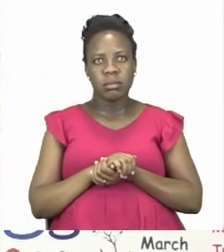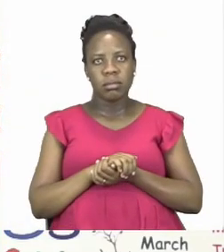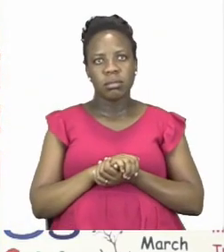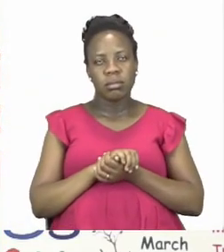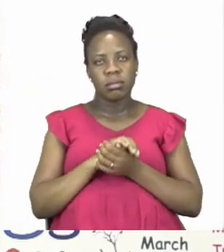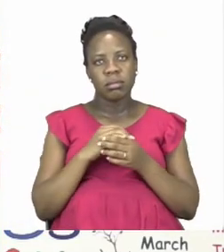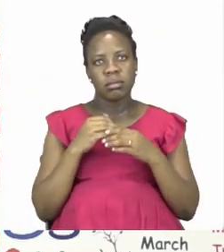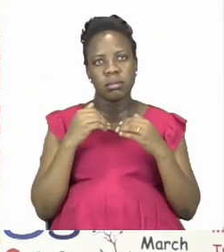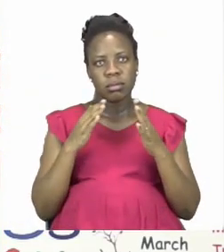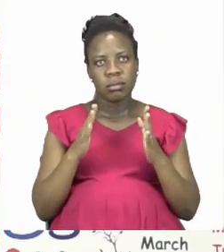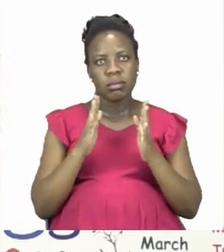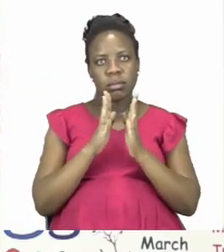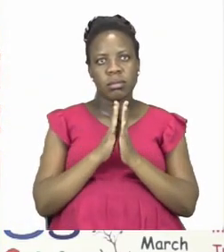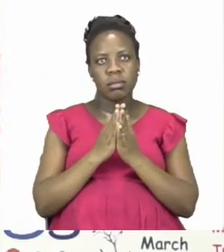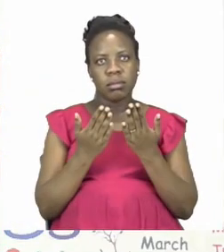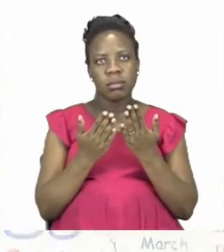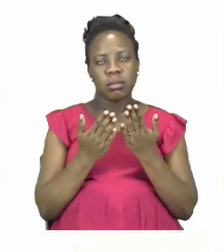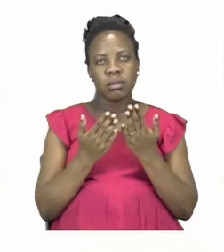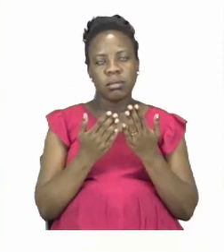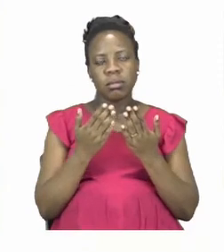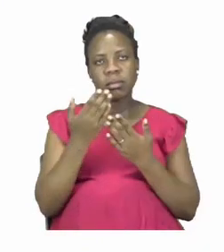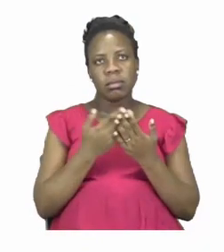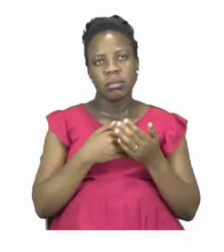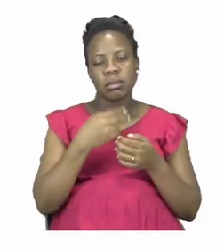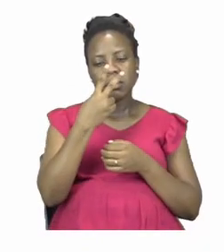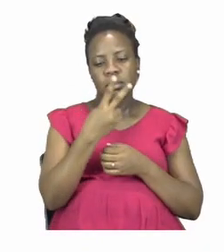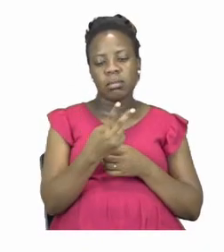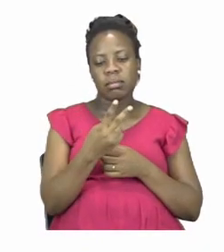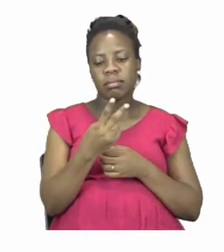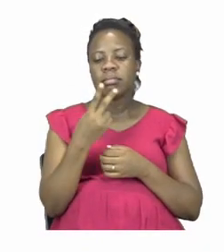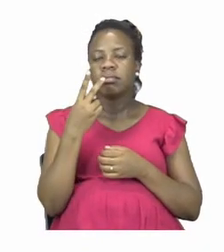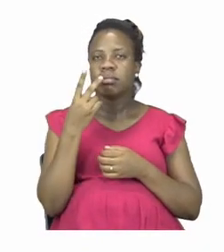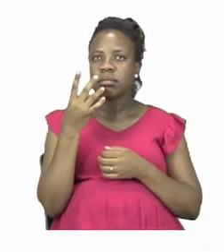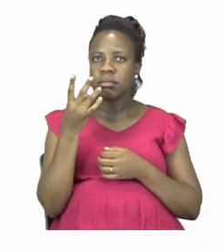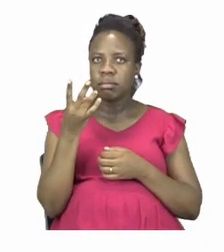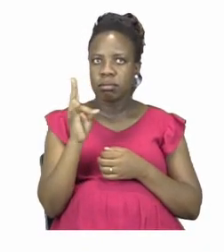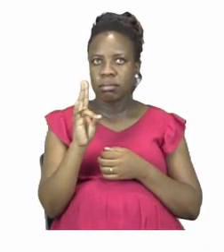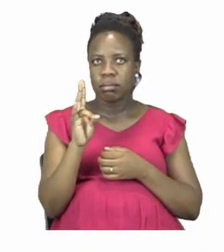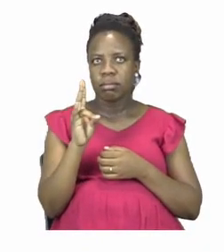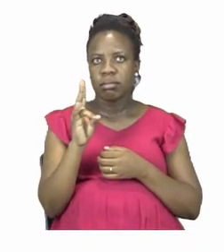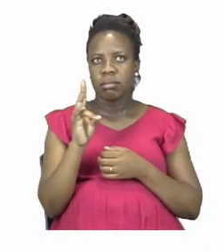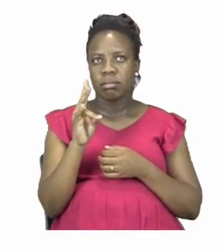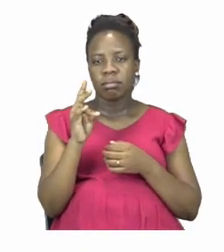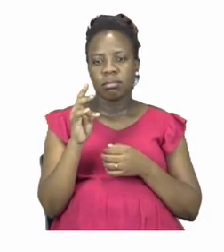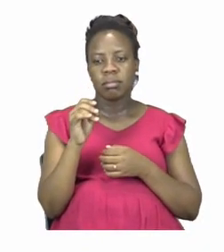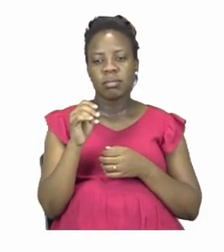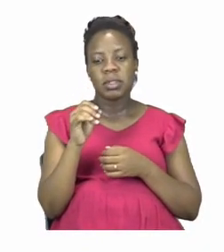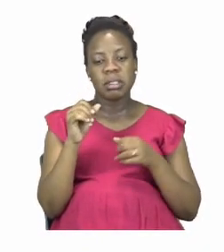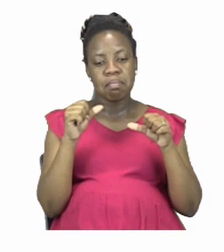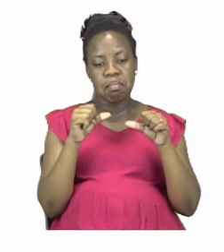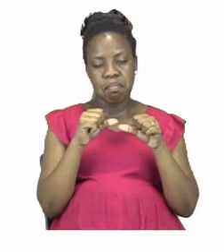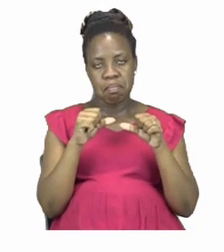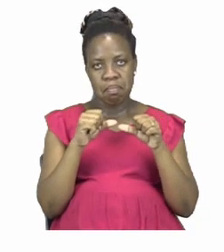Let's start this part of our lesson on page 27. Now here we are doing measurement, and